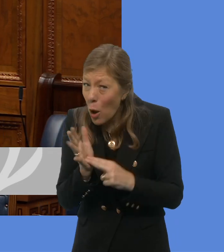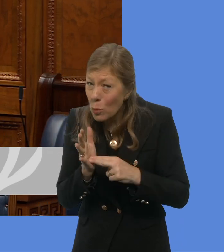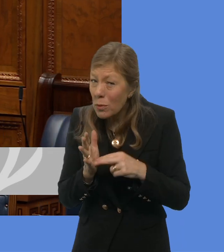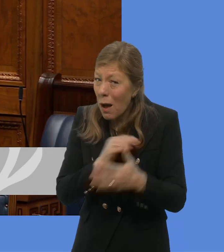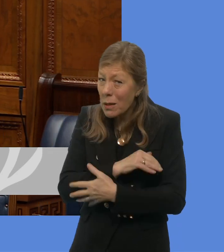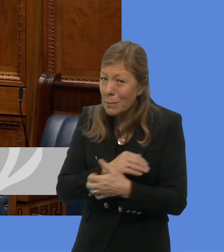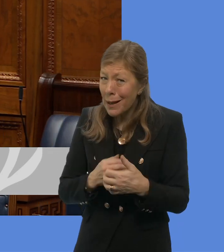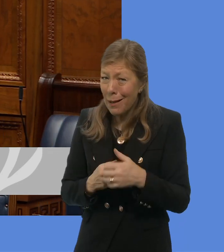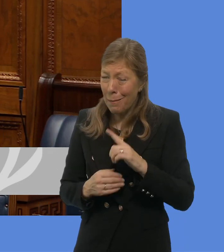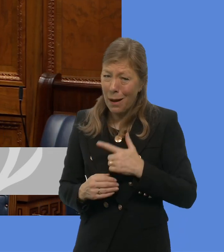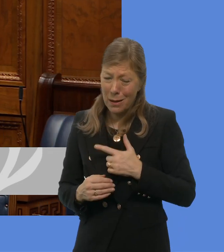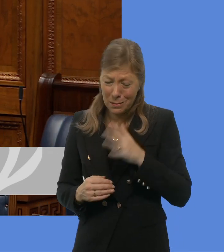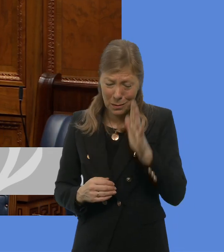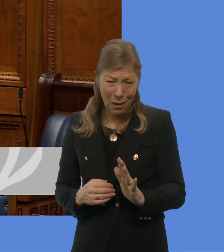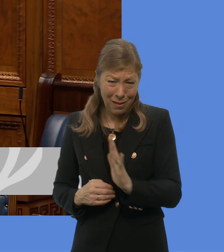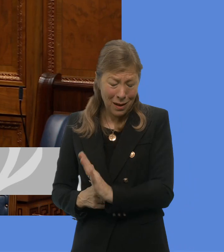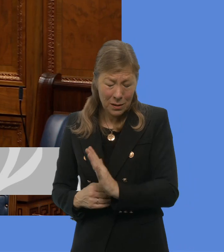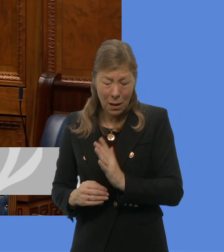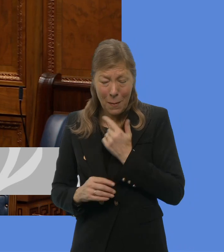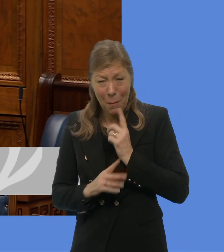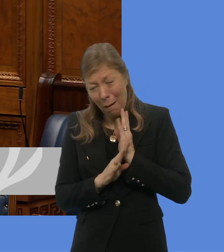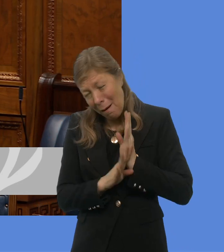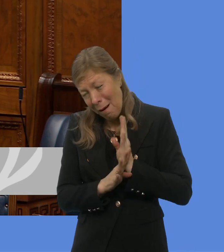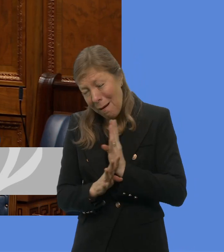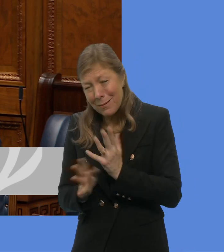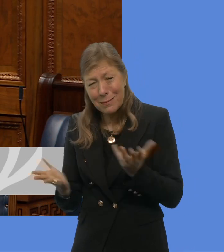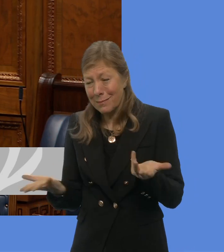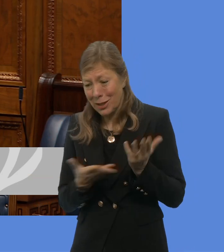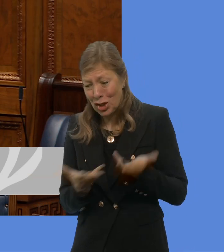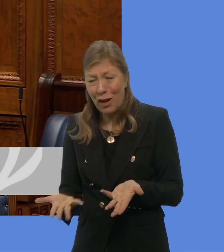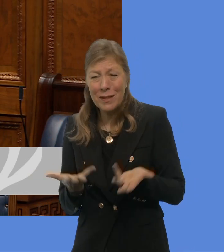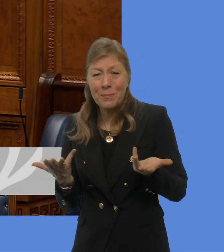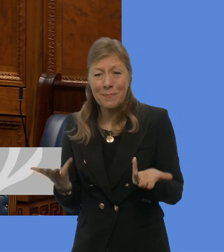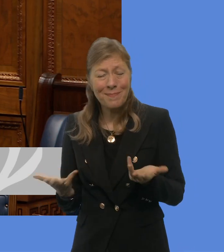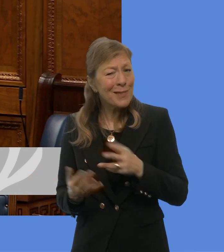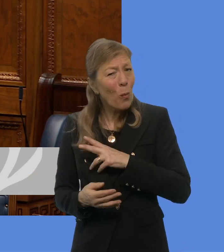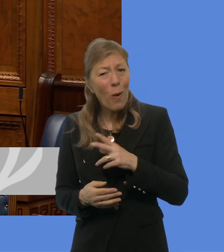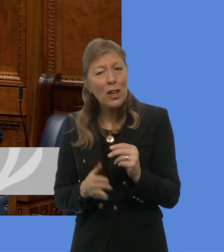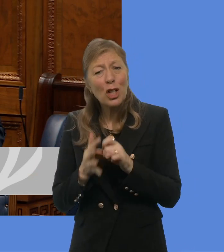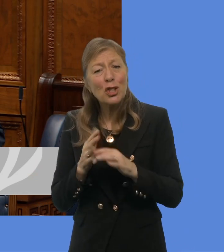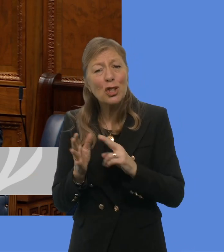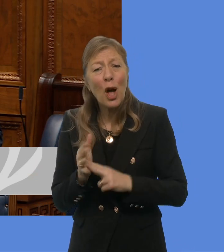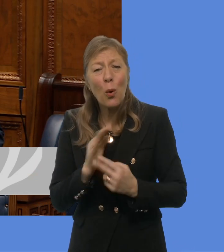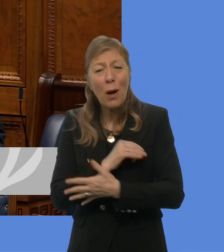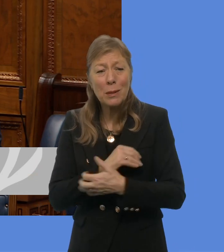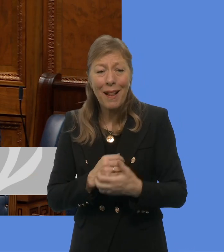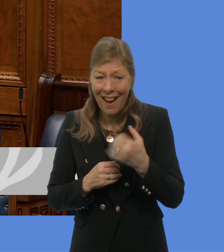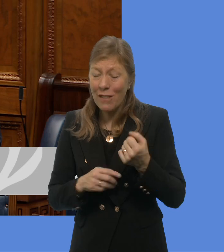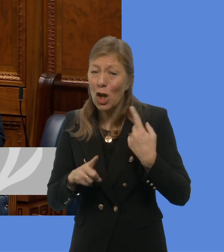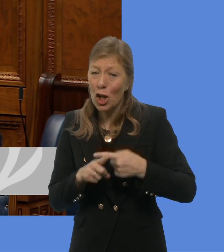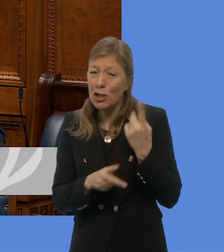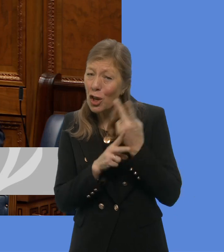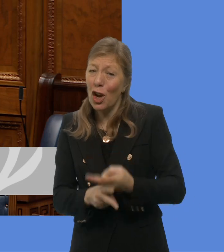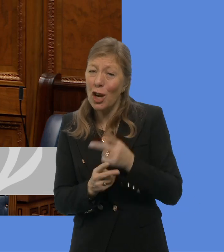South Eastern Trust? And would the Minister agree that more could be done to utilise the Down Hospital, including its urgent care centre, by maybe extending the